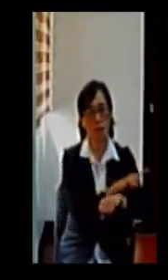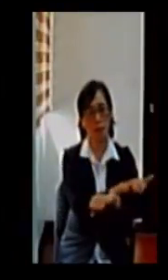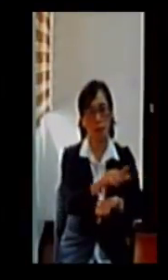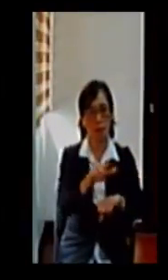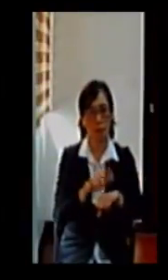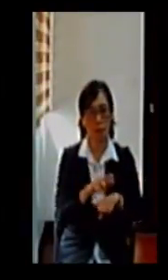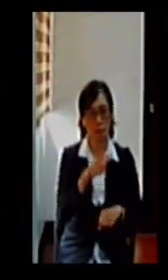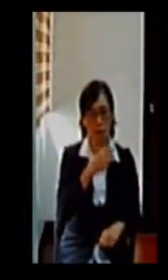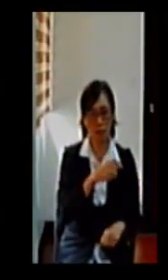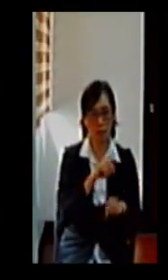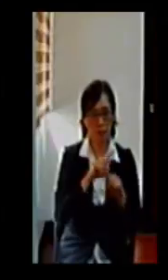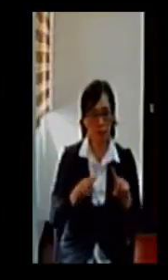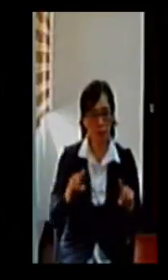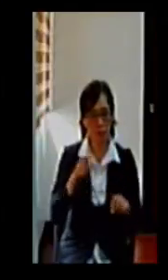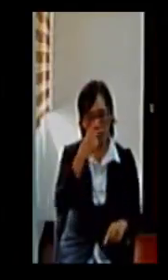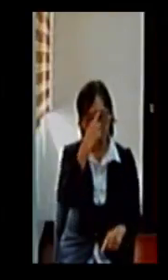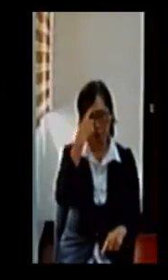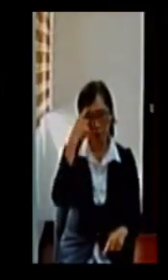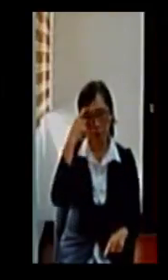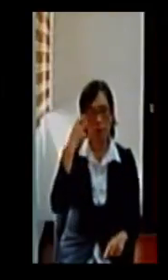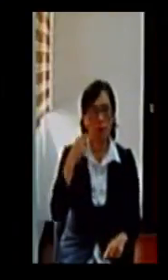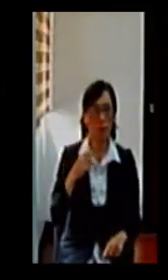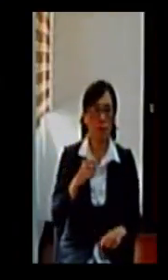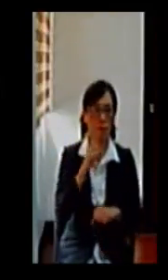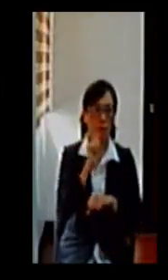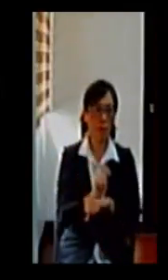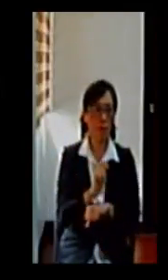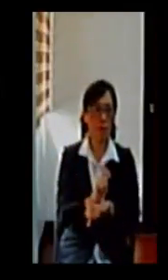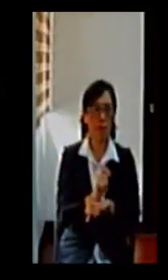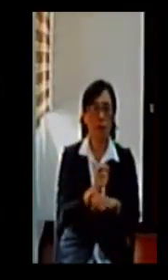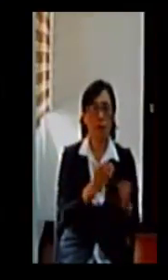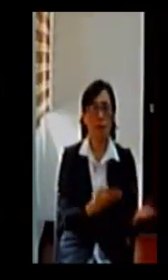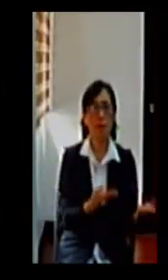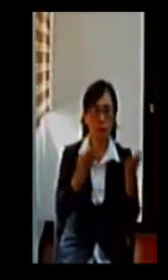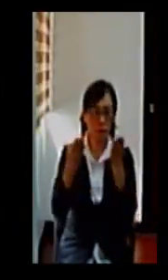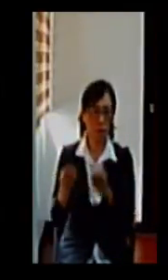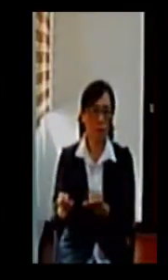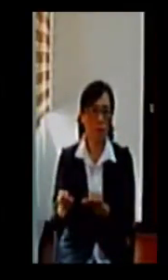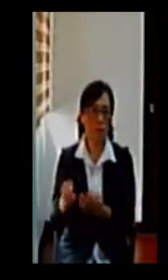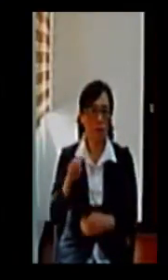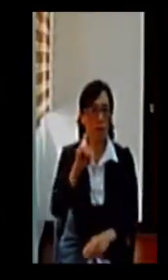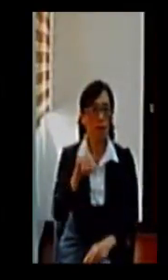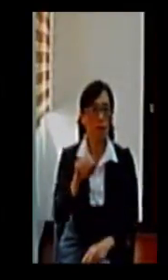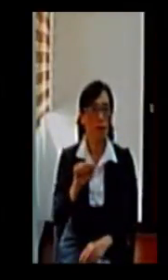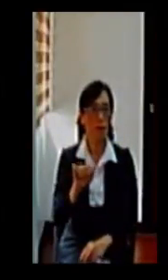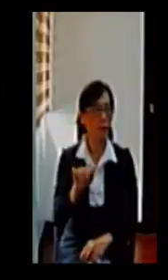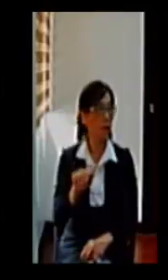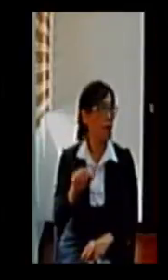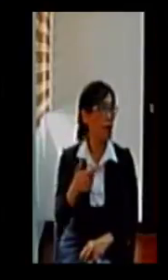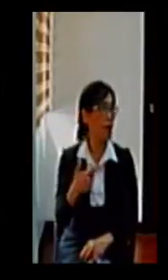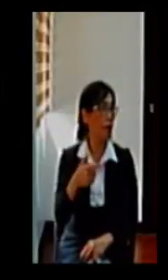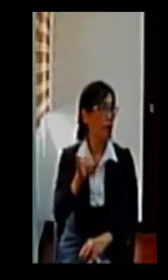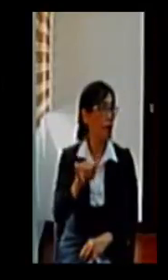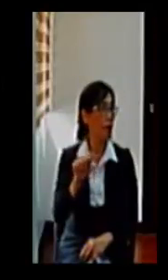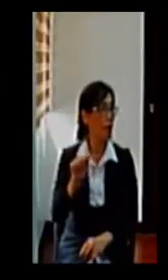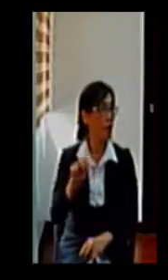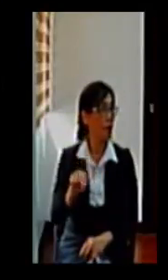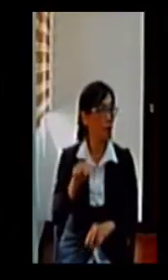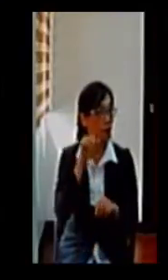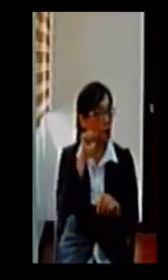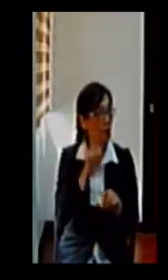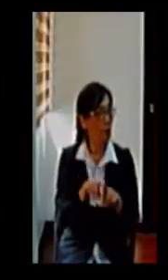of and traditionally this is hunted by our Mangyan brothers for protein.